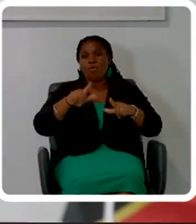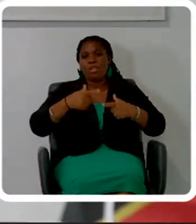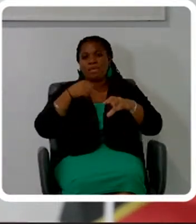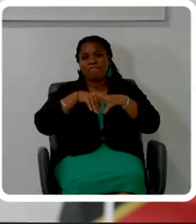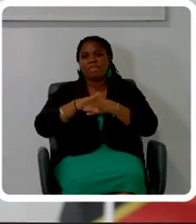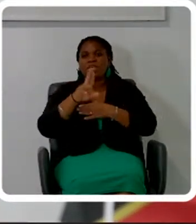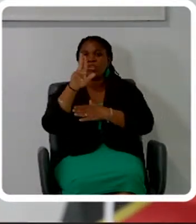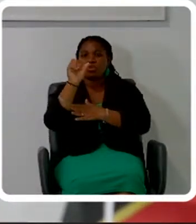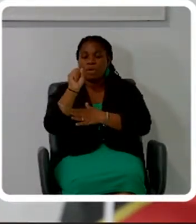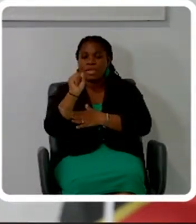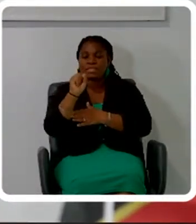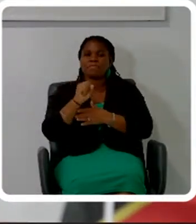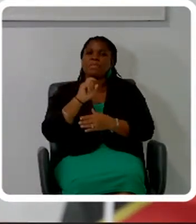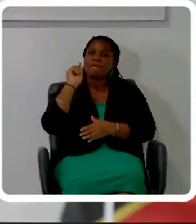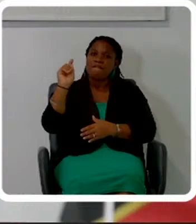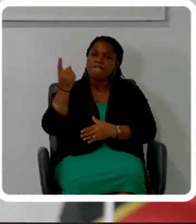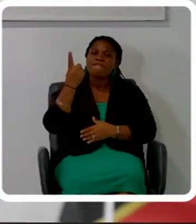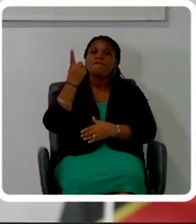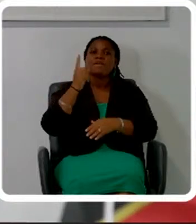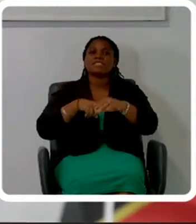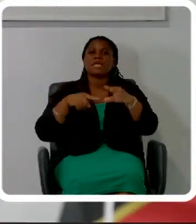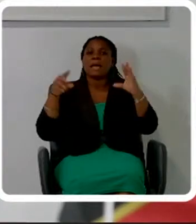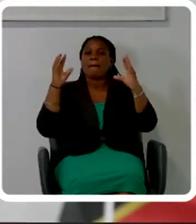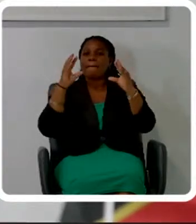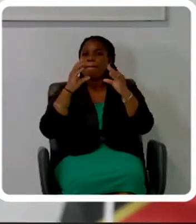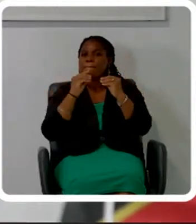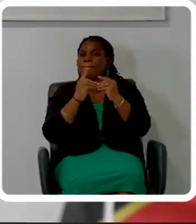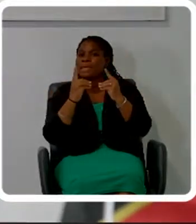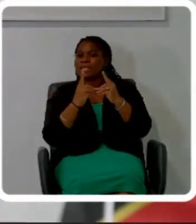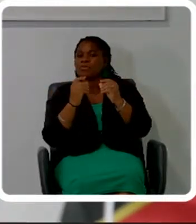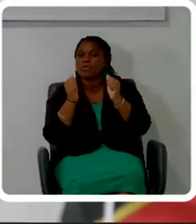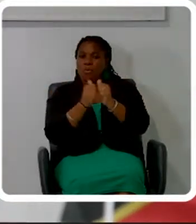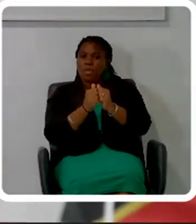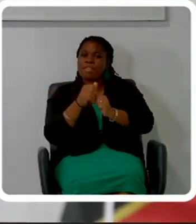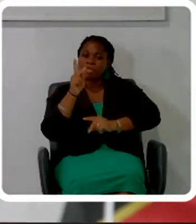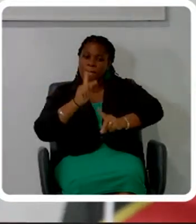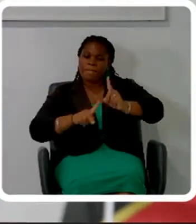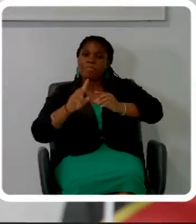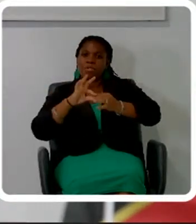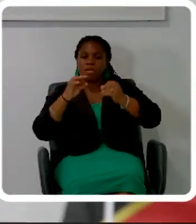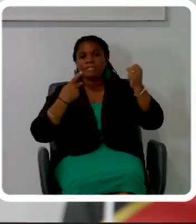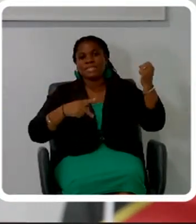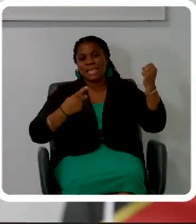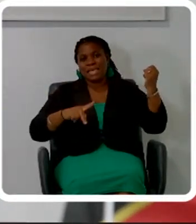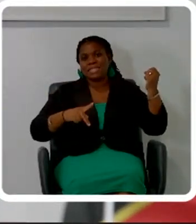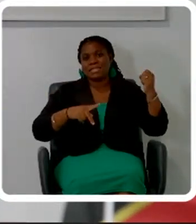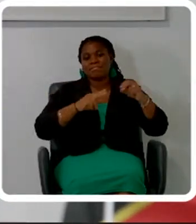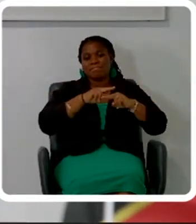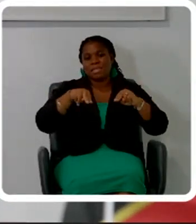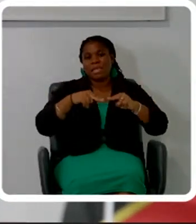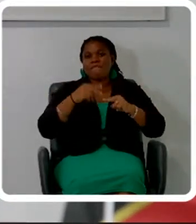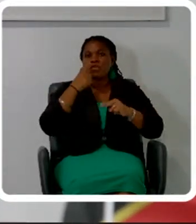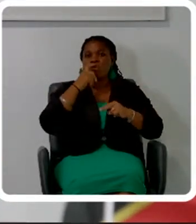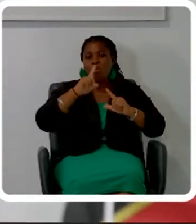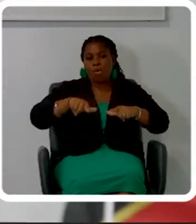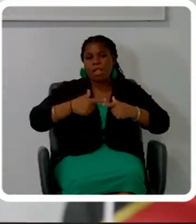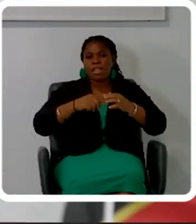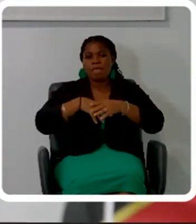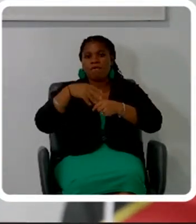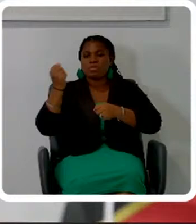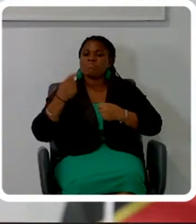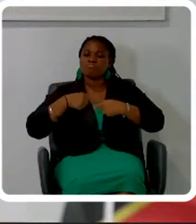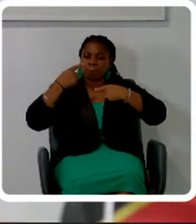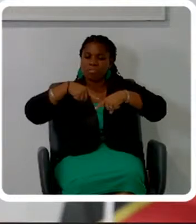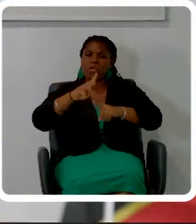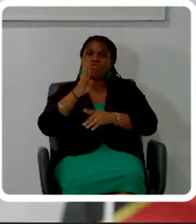separate engagements. My first engagement was with our citizens, our people of St. Kitts and Nevis. I attended a